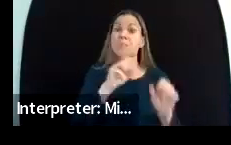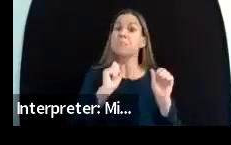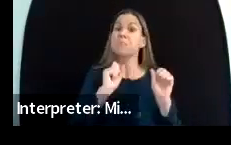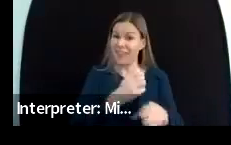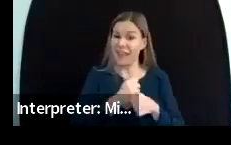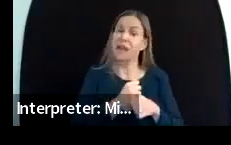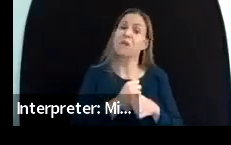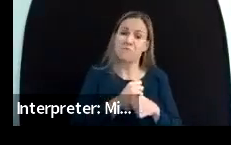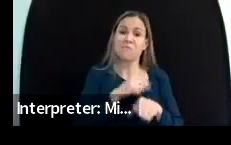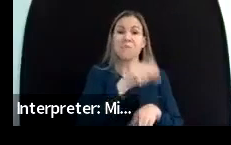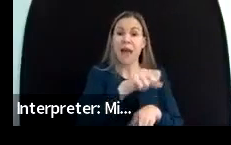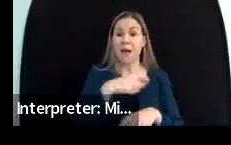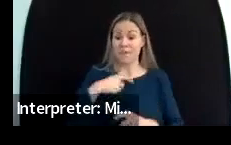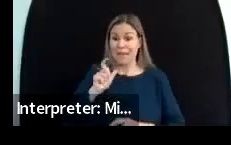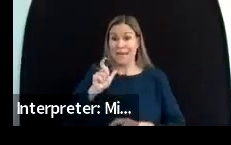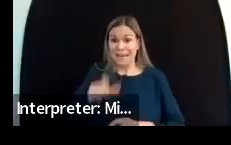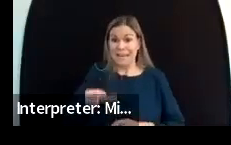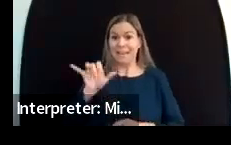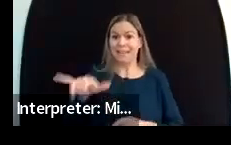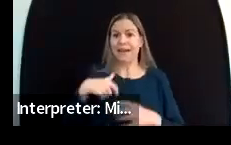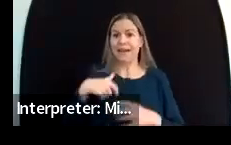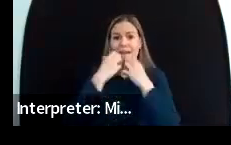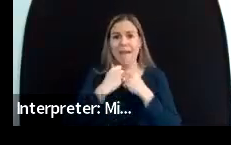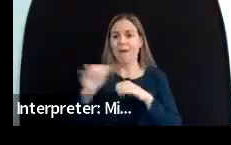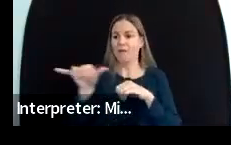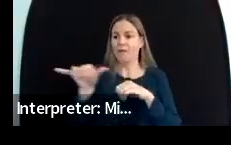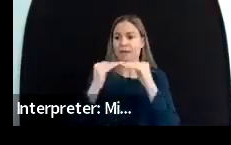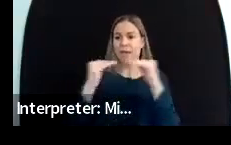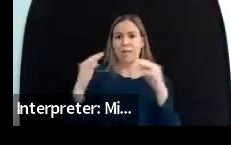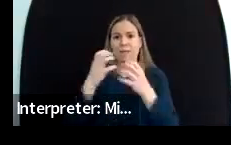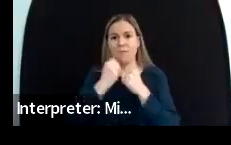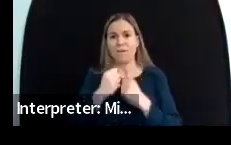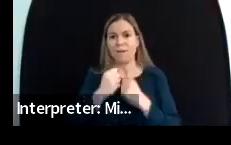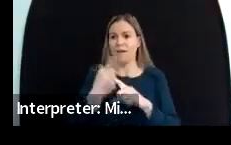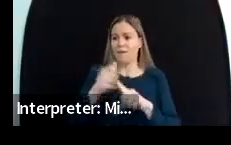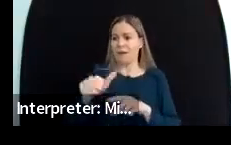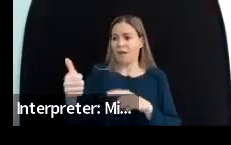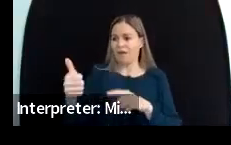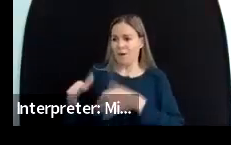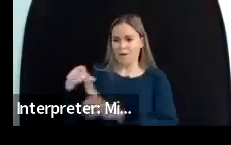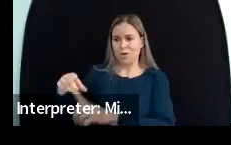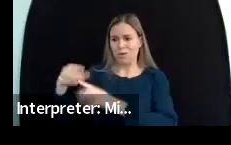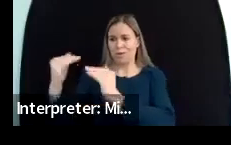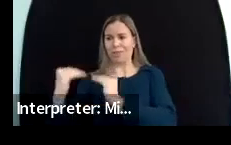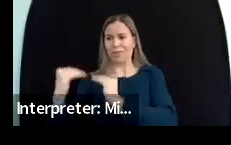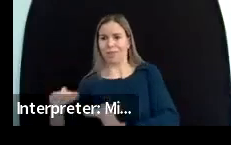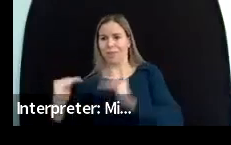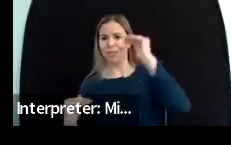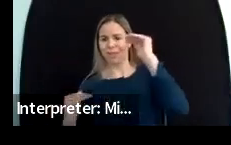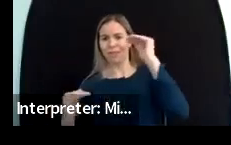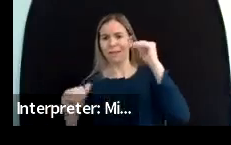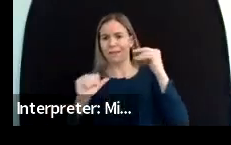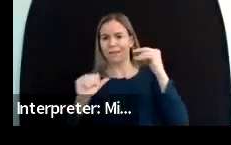The likelihood that they need that care or the same level of care of somebody else who doesn't have the same advantages probably isn't, again, even as